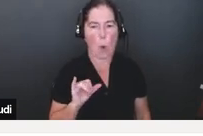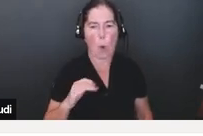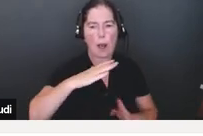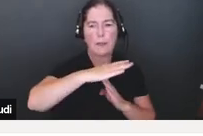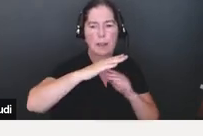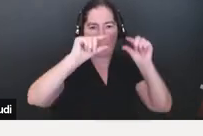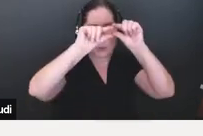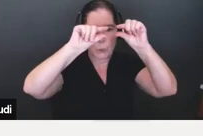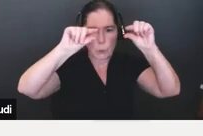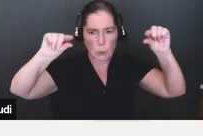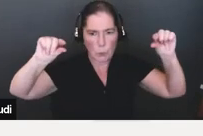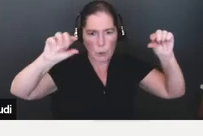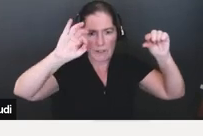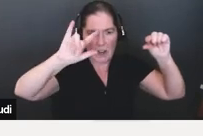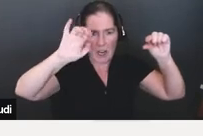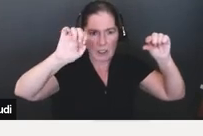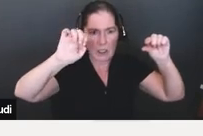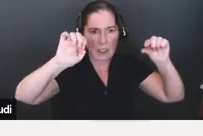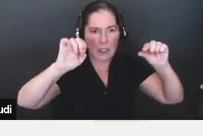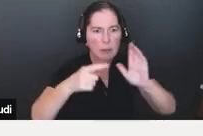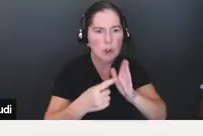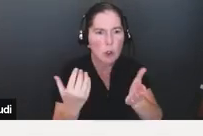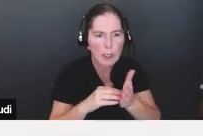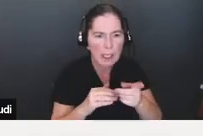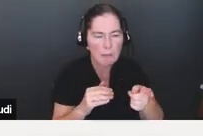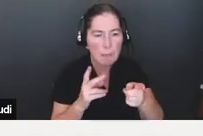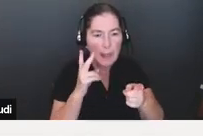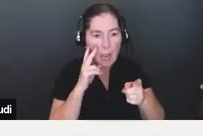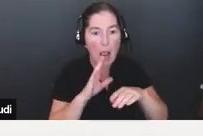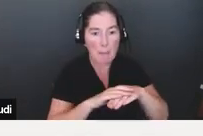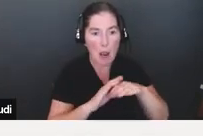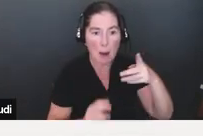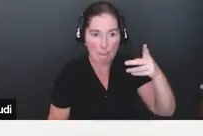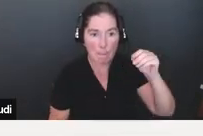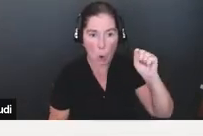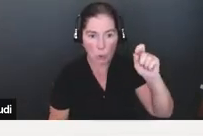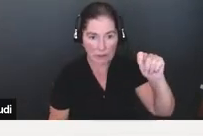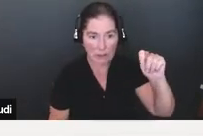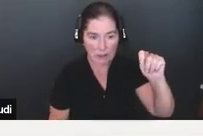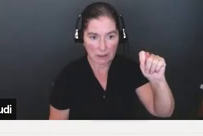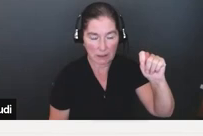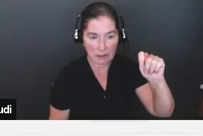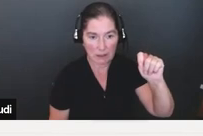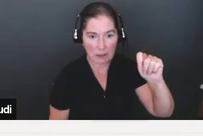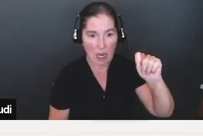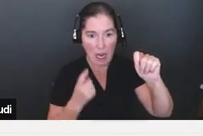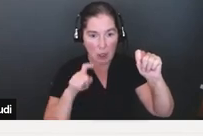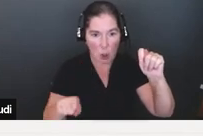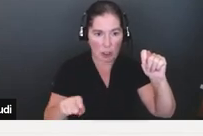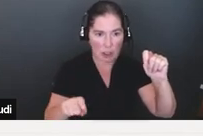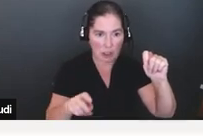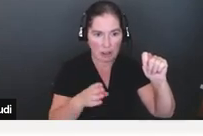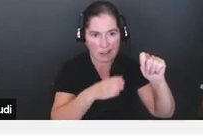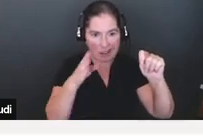on the top switched. Let me go back once more. Where I'm selected on the menu on posts at the top, I noticed that I can also